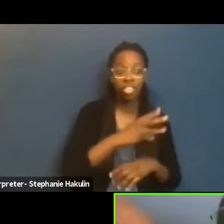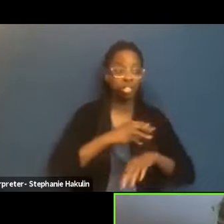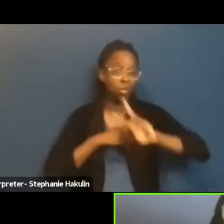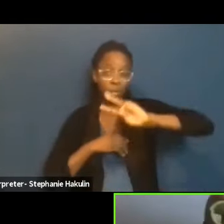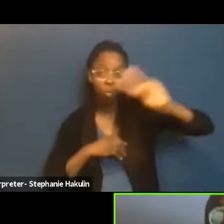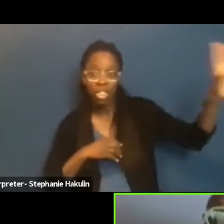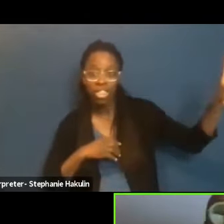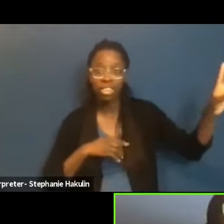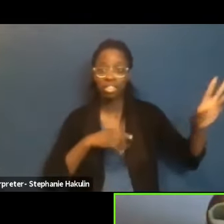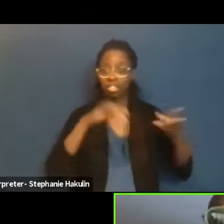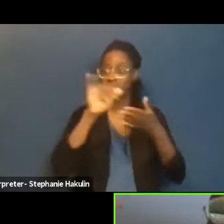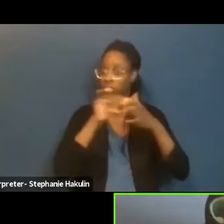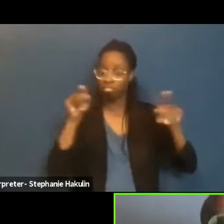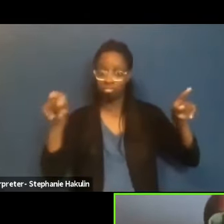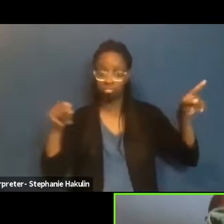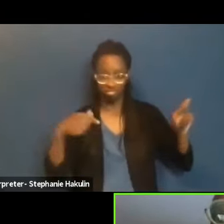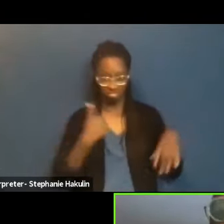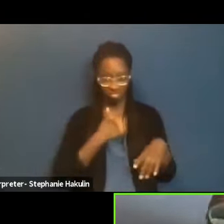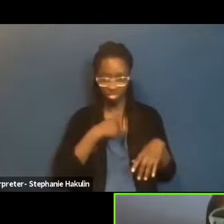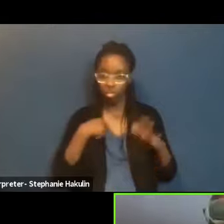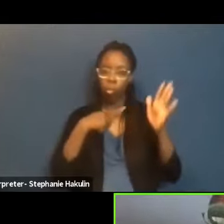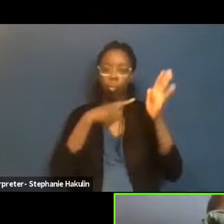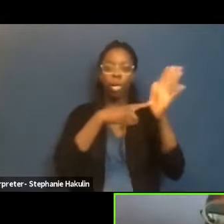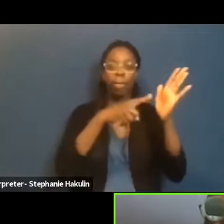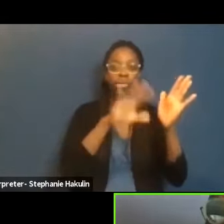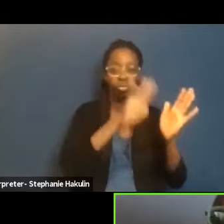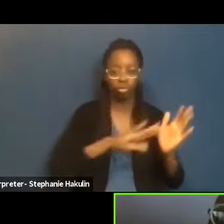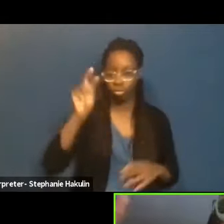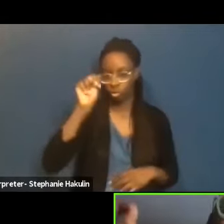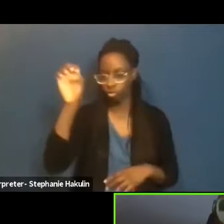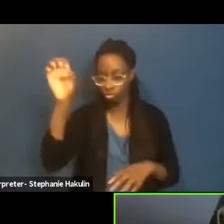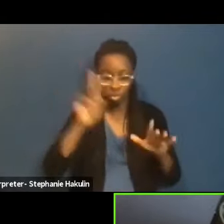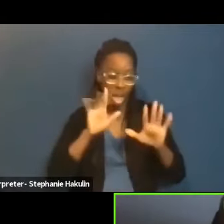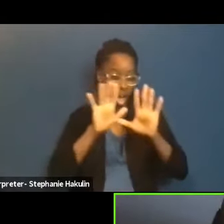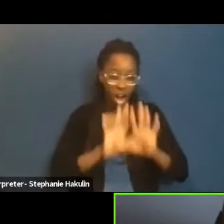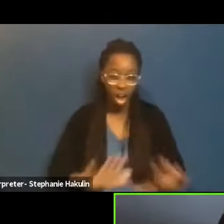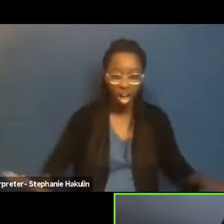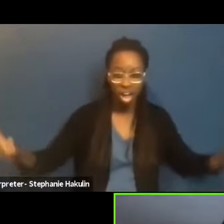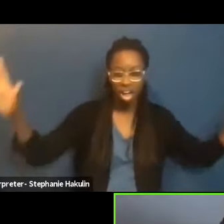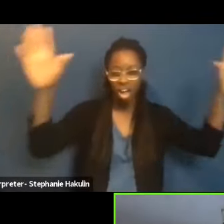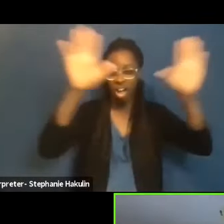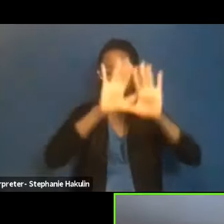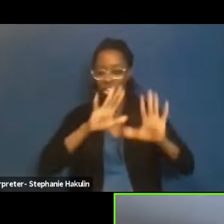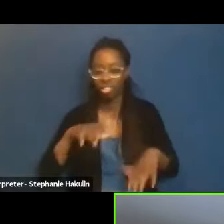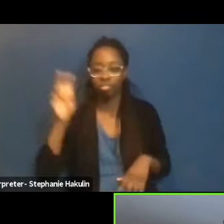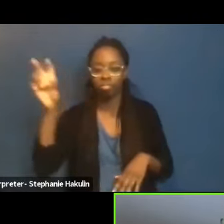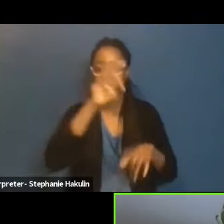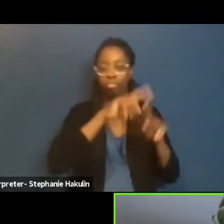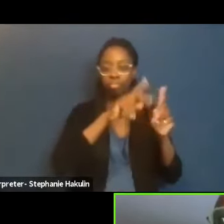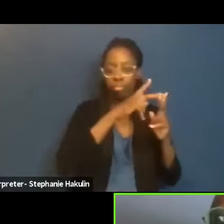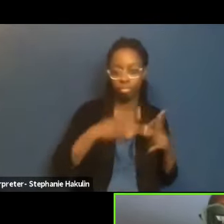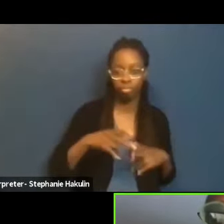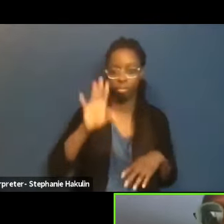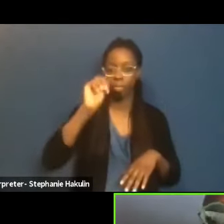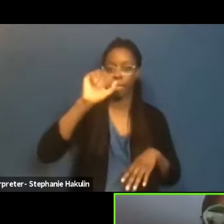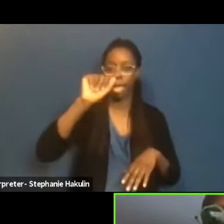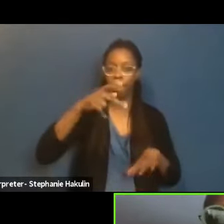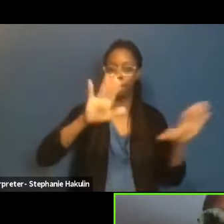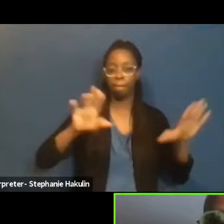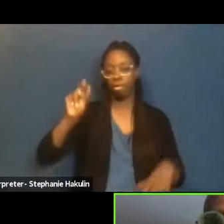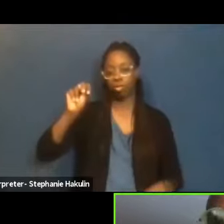representing the Northeast. Yo, we all over the place. We all over the map, but we are concentrated live in this moment in the name